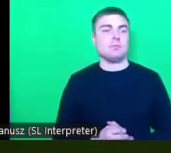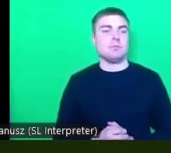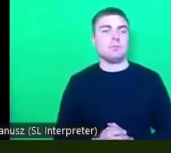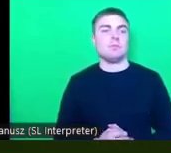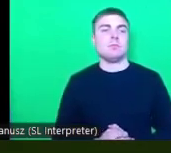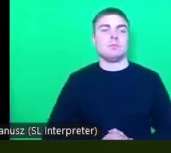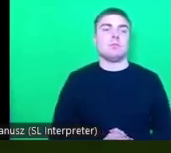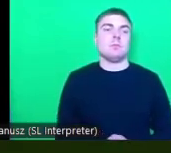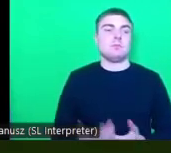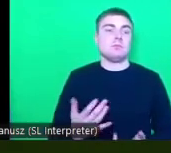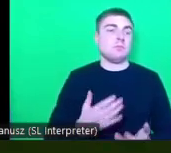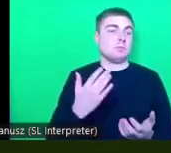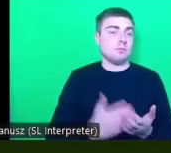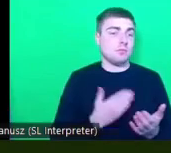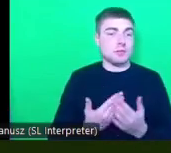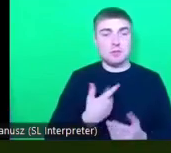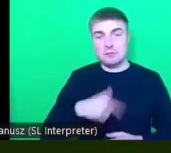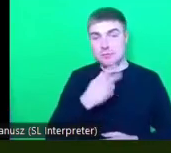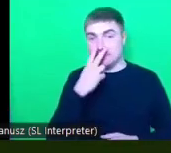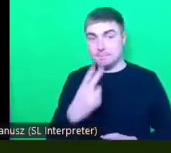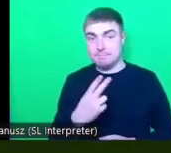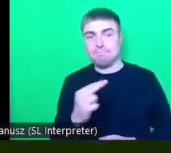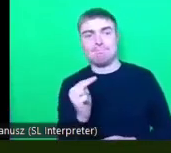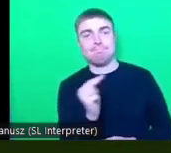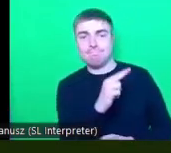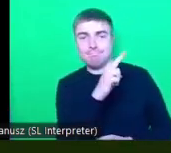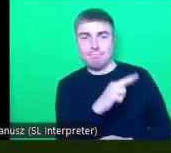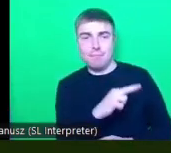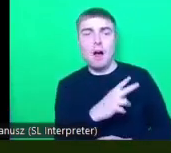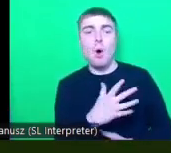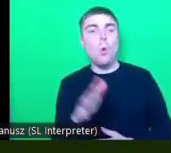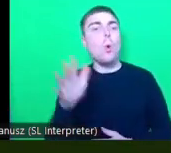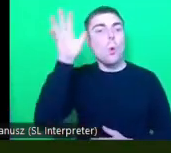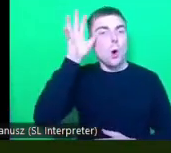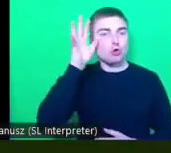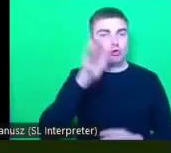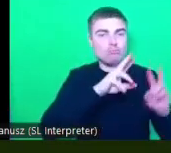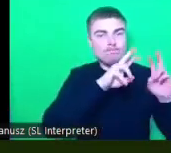some details on one of the studies and then just talk a little bit brief about the other ones.